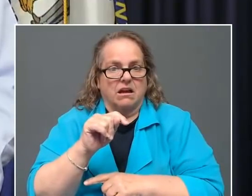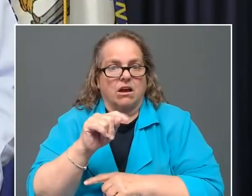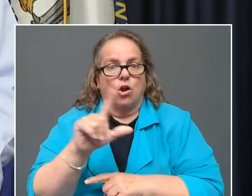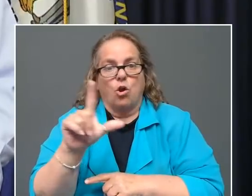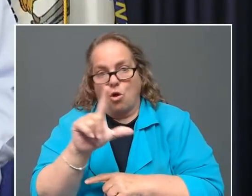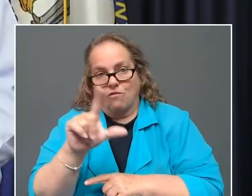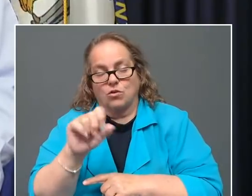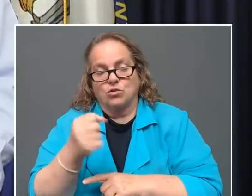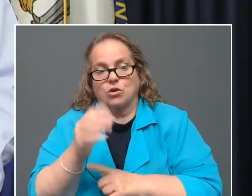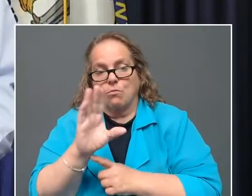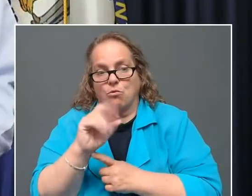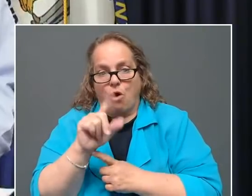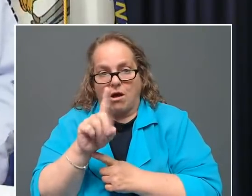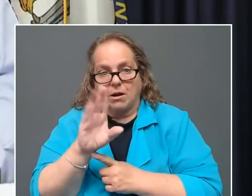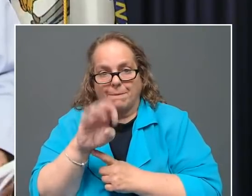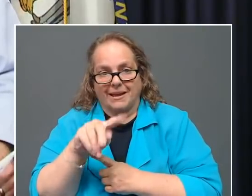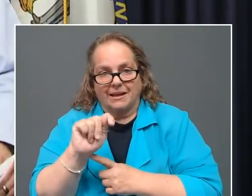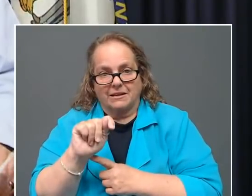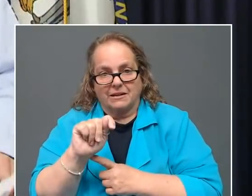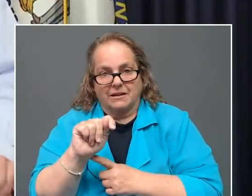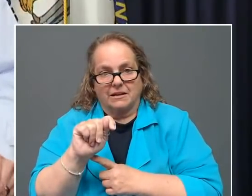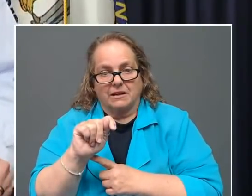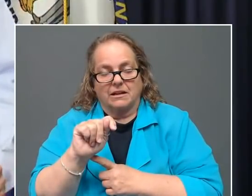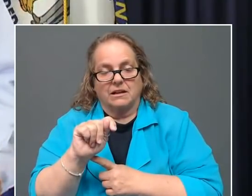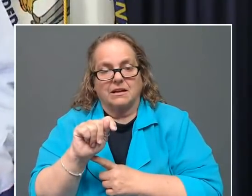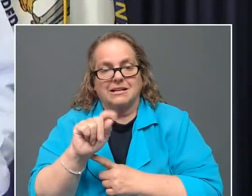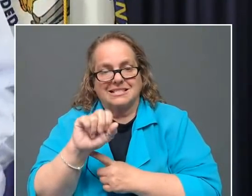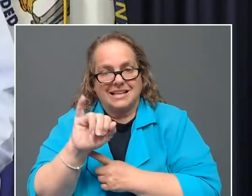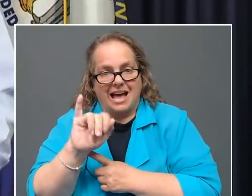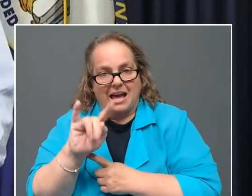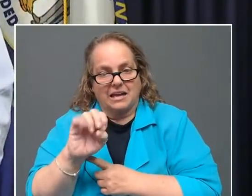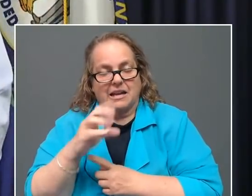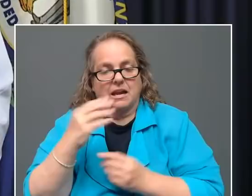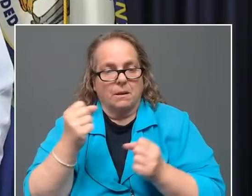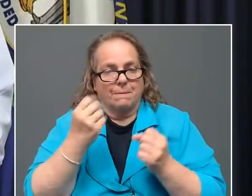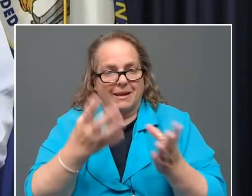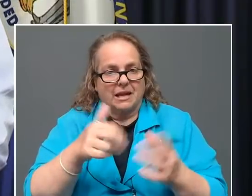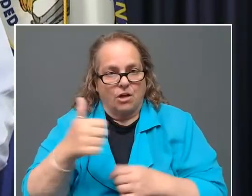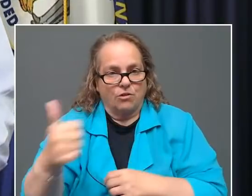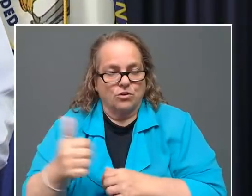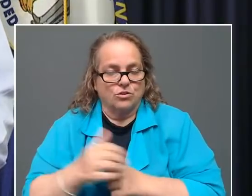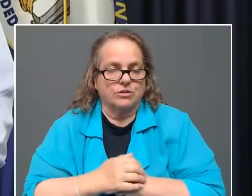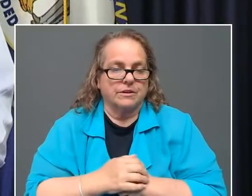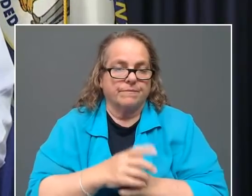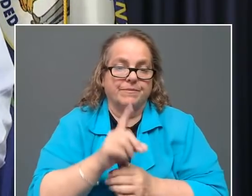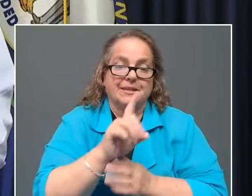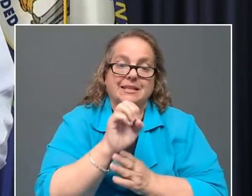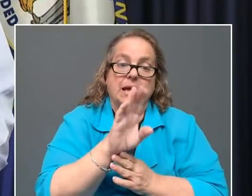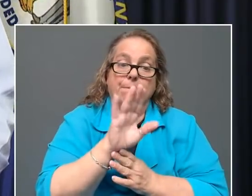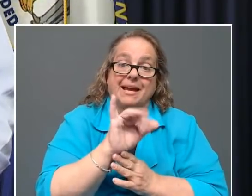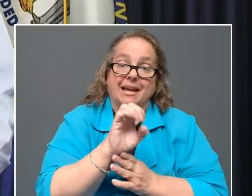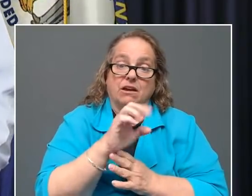Broadbent Arena site and many others. Debbie Yetter from the Courier-Journal.